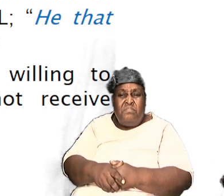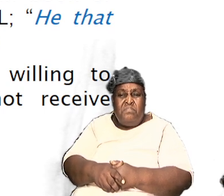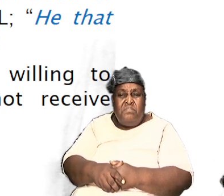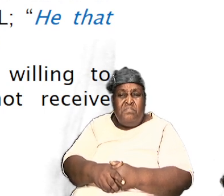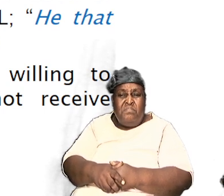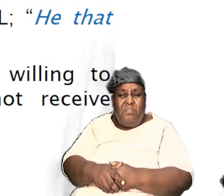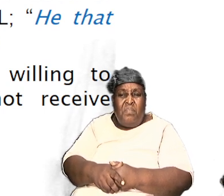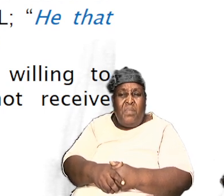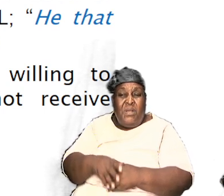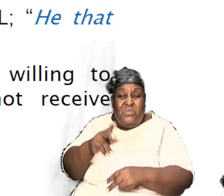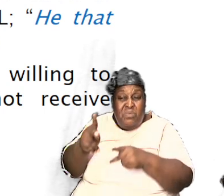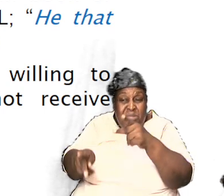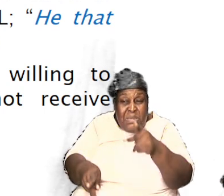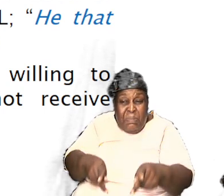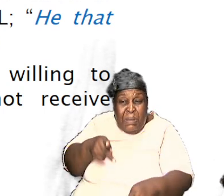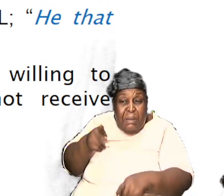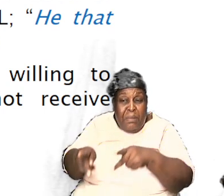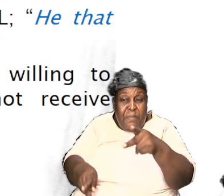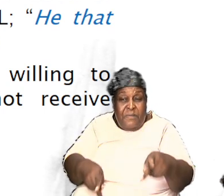It was the people